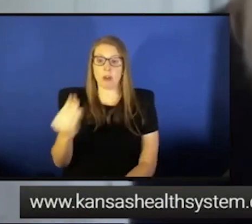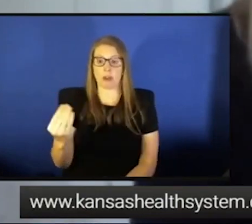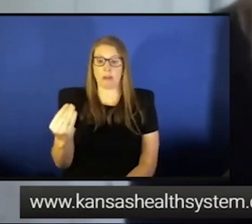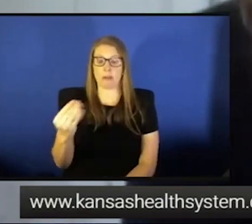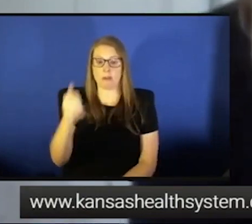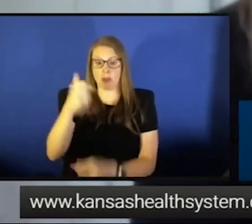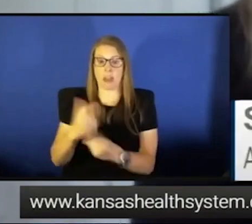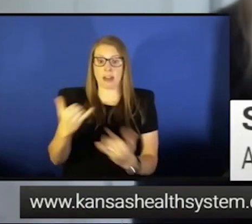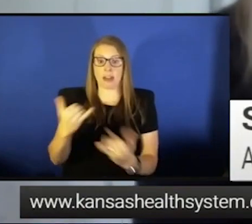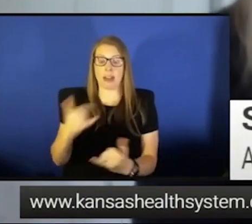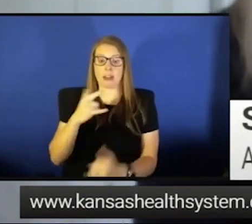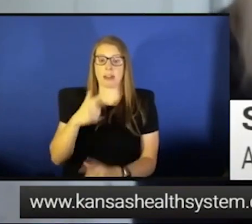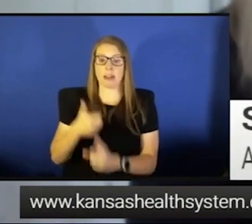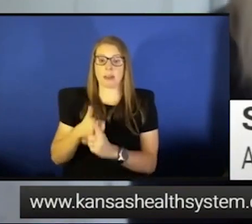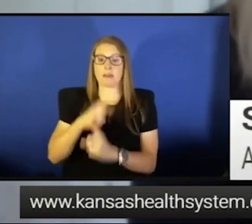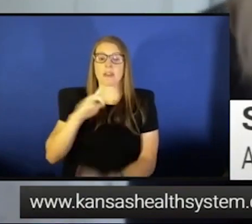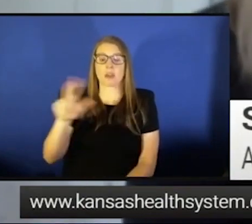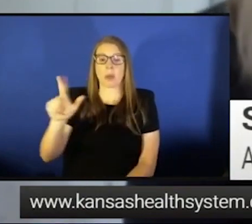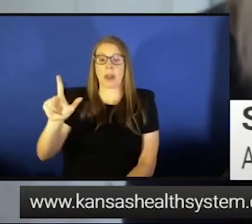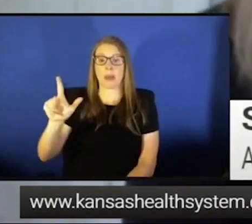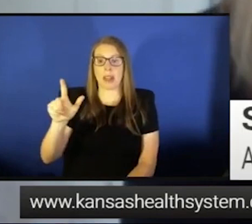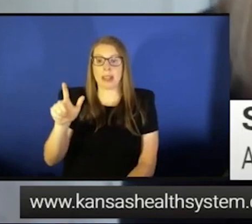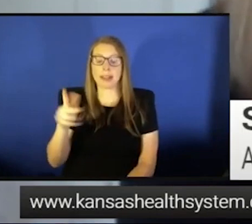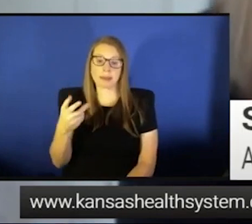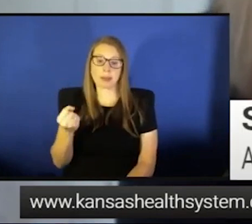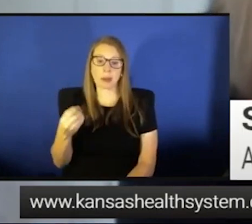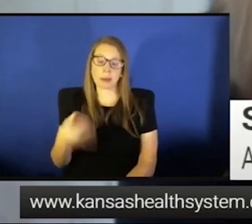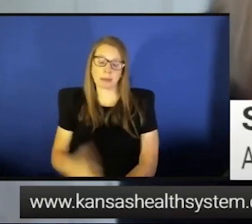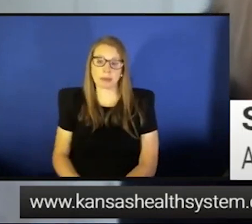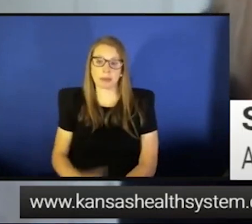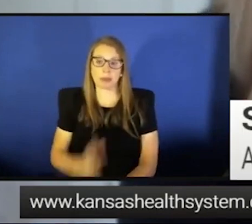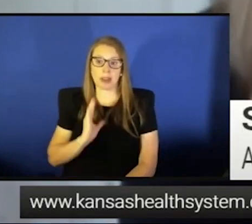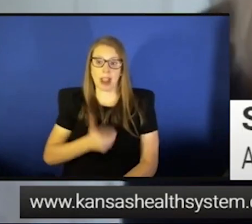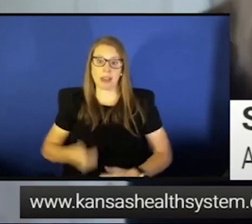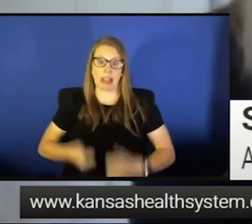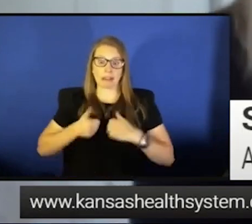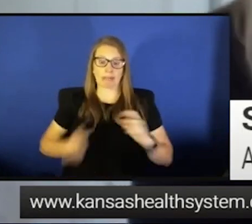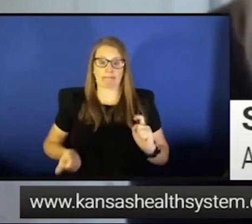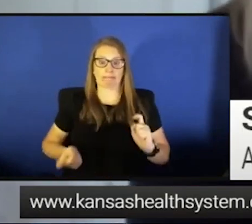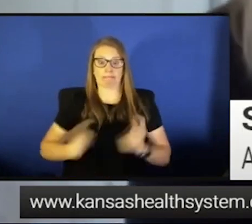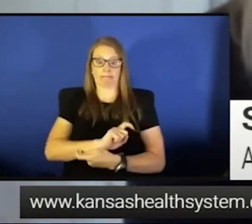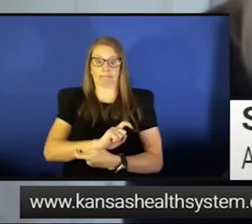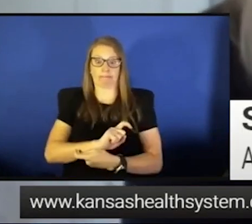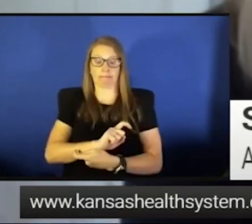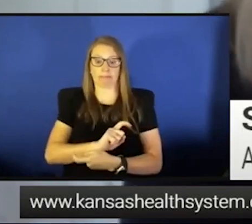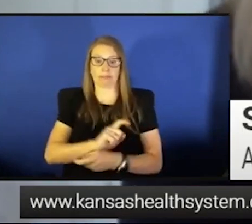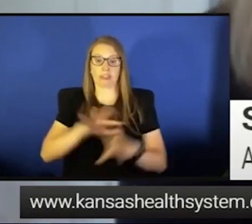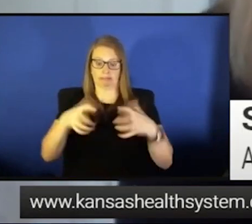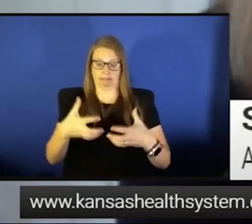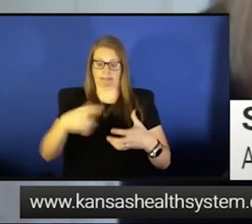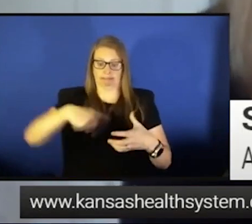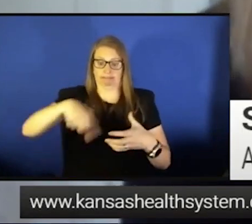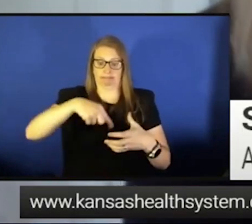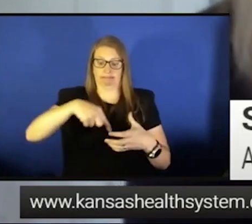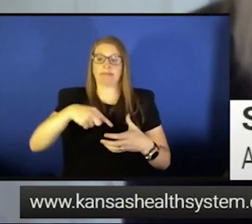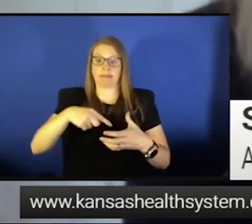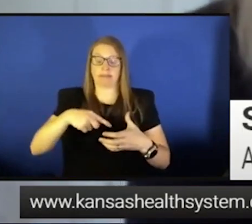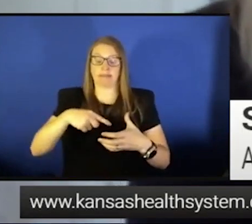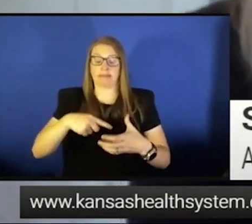now 23. So, our lives changed as a group.